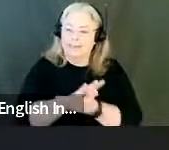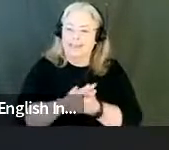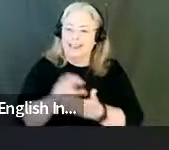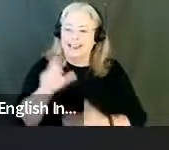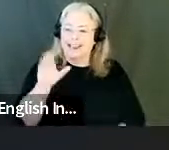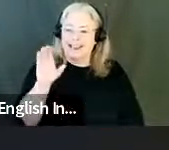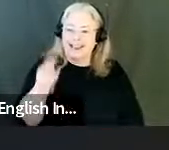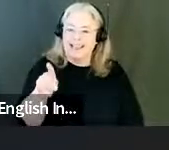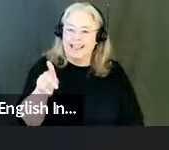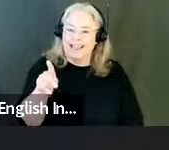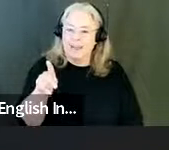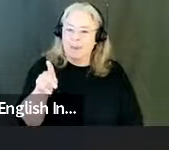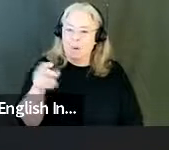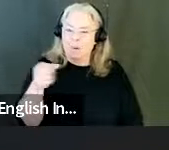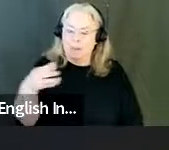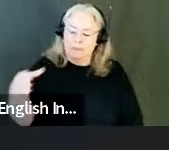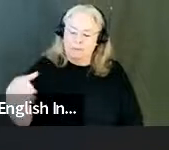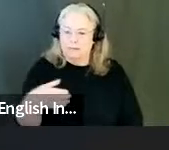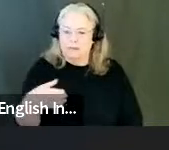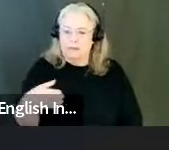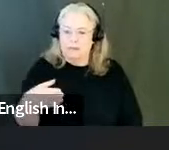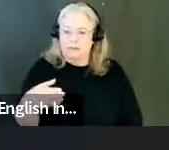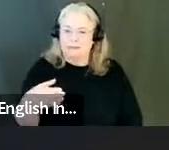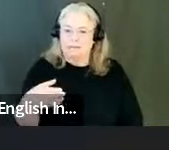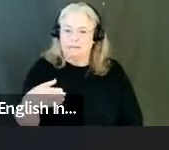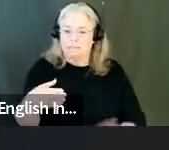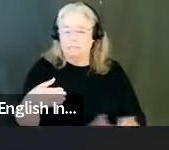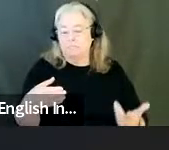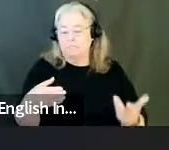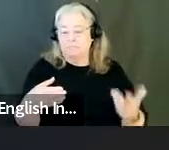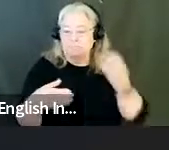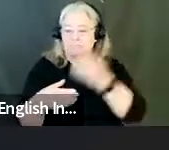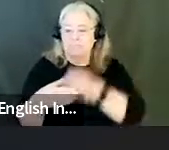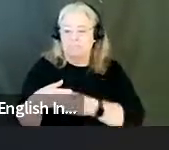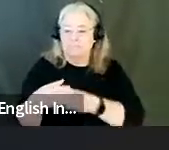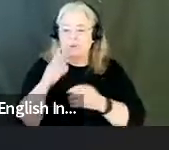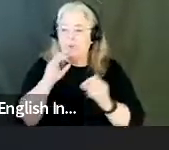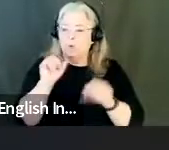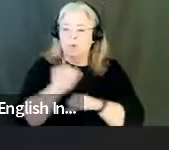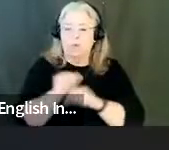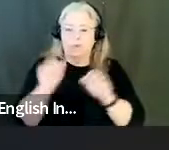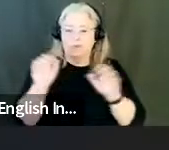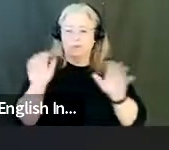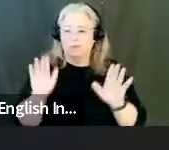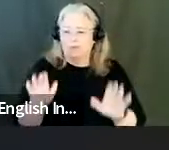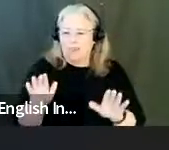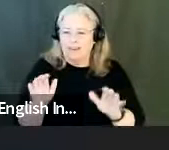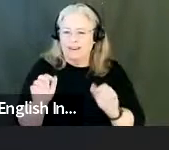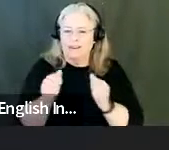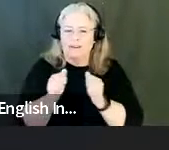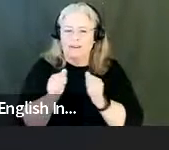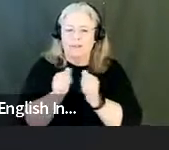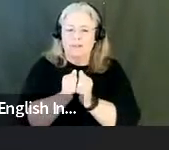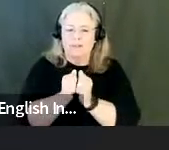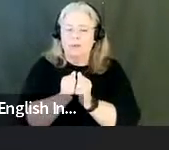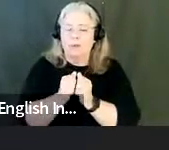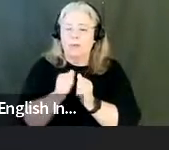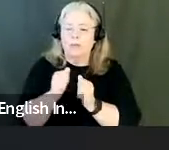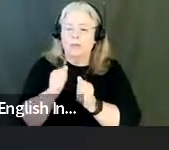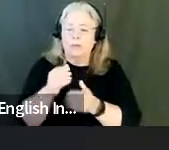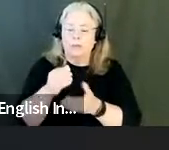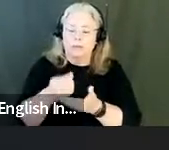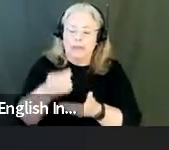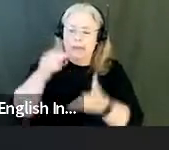holder. Your hand slides in there and you drop your cup in. And so this works out really great with tapered beverage containers